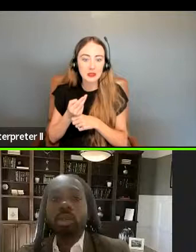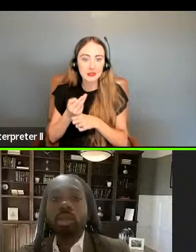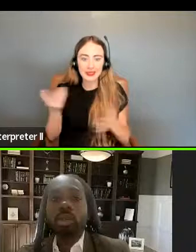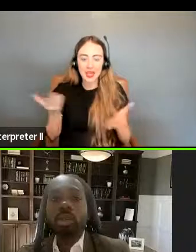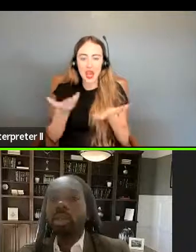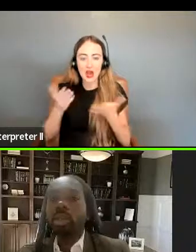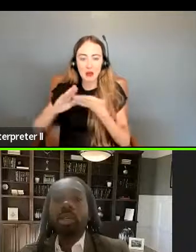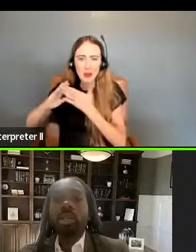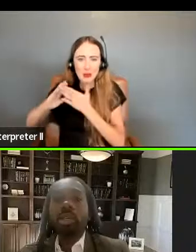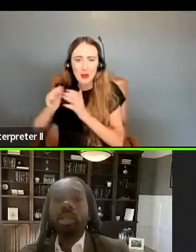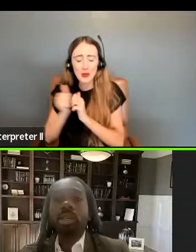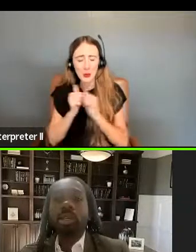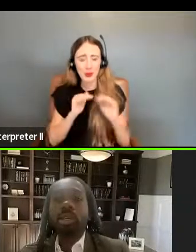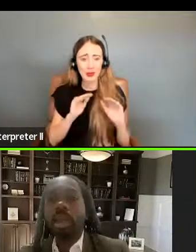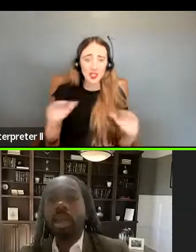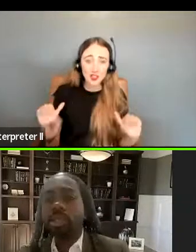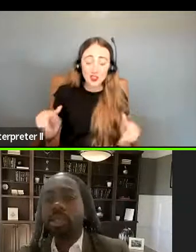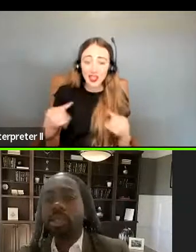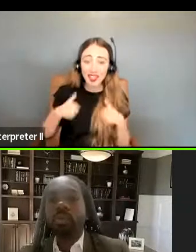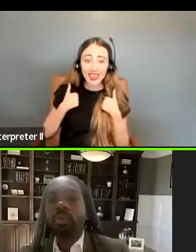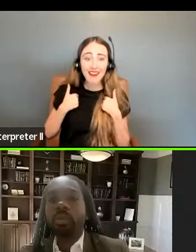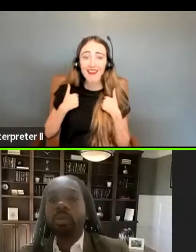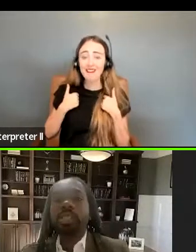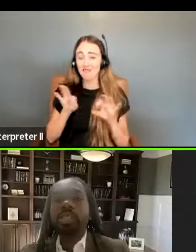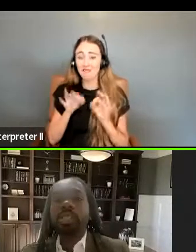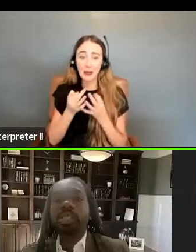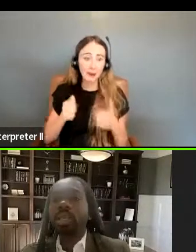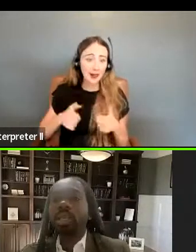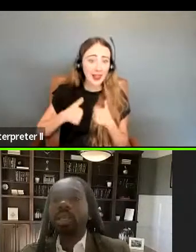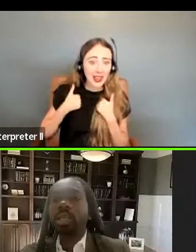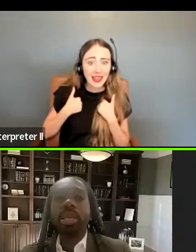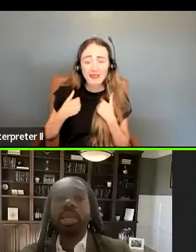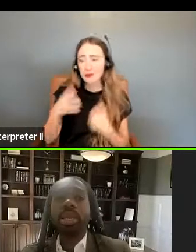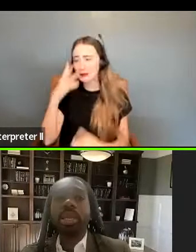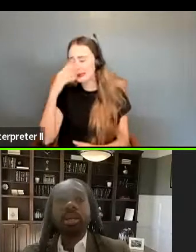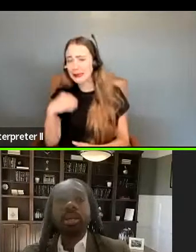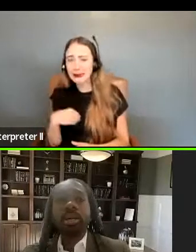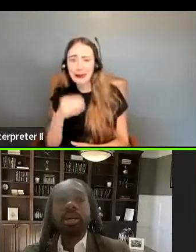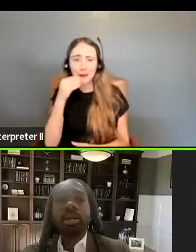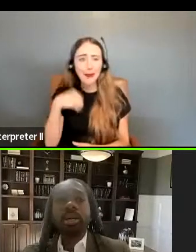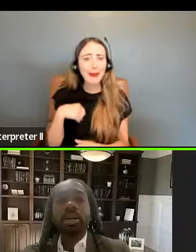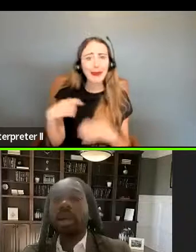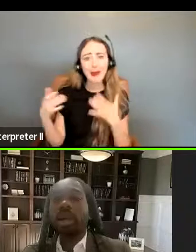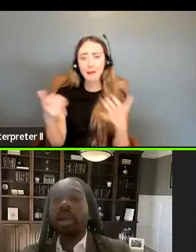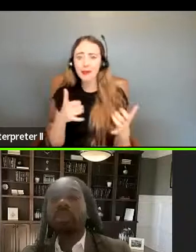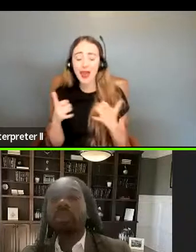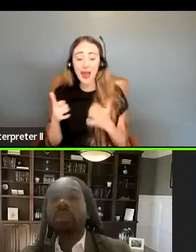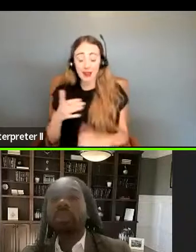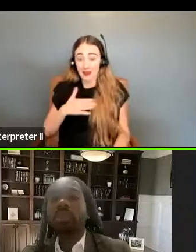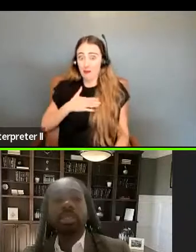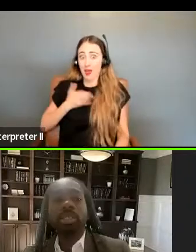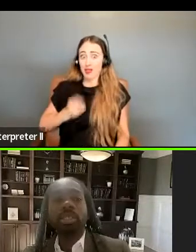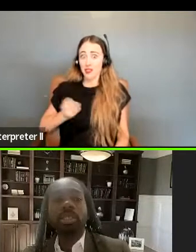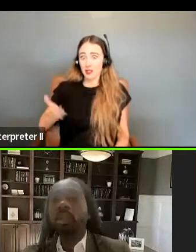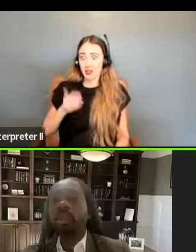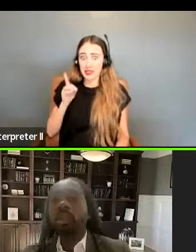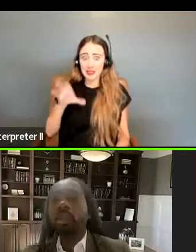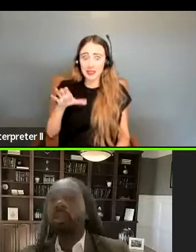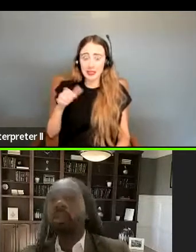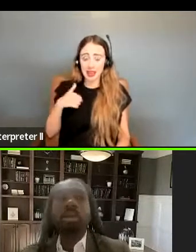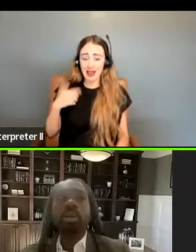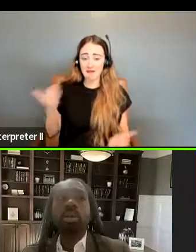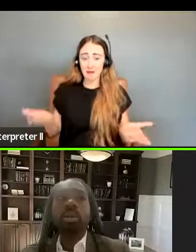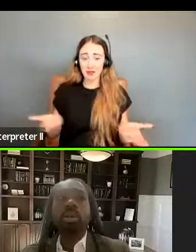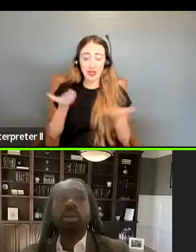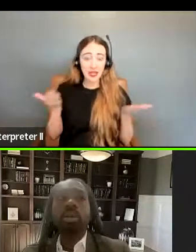communities where kids live, where families live, where everyday residents sleep, eat, and play. In my history in DC, and I've been here when